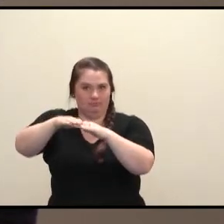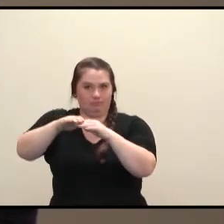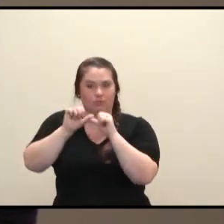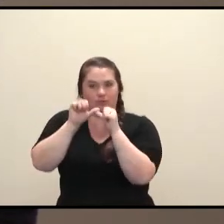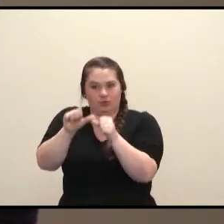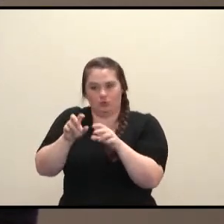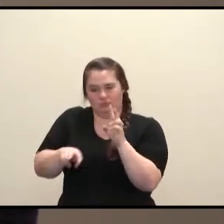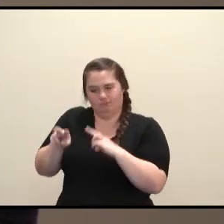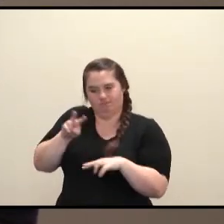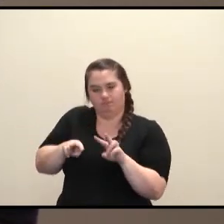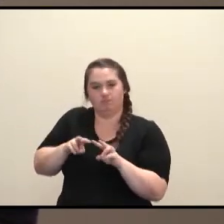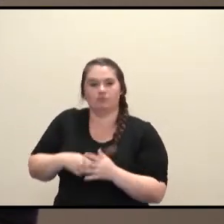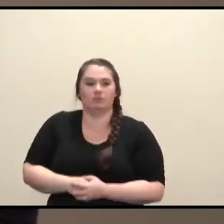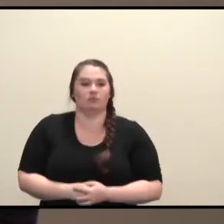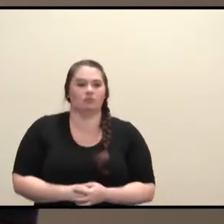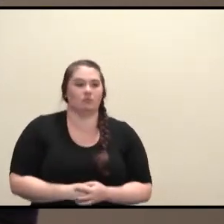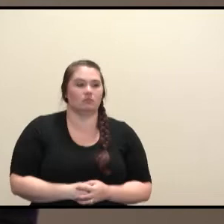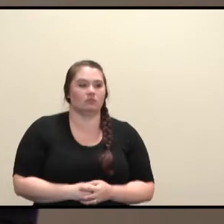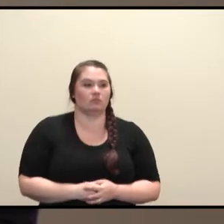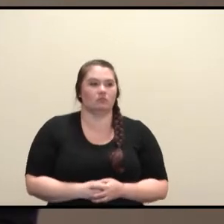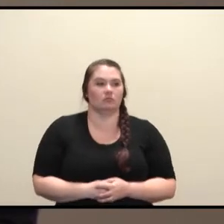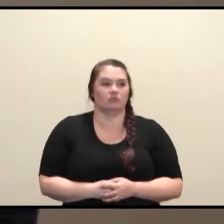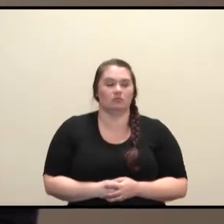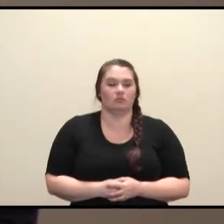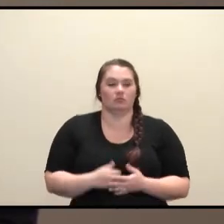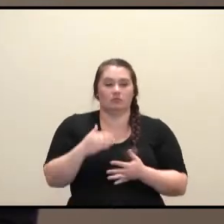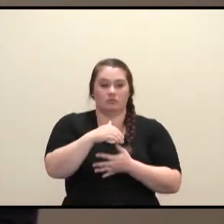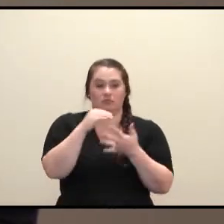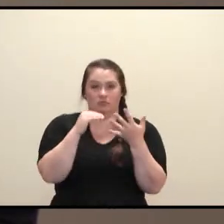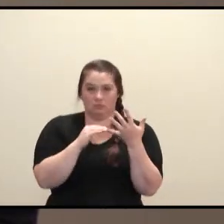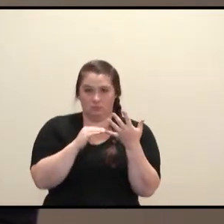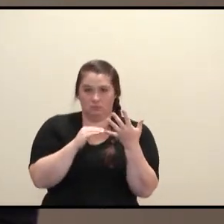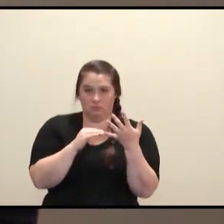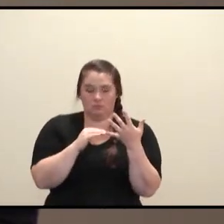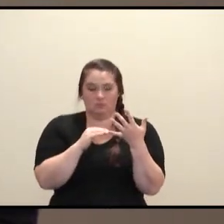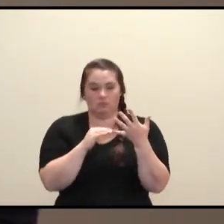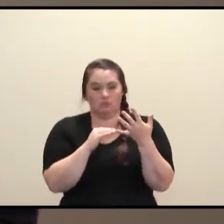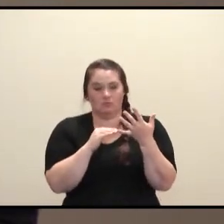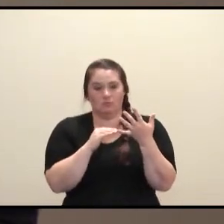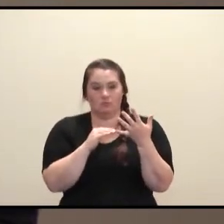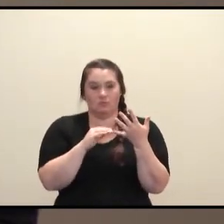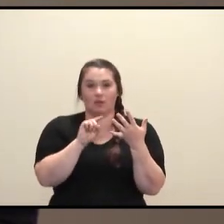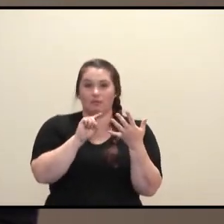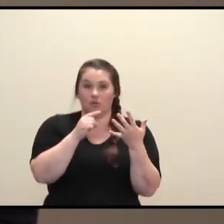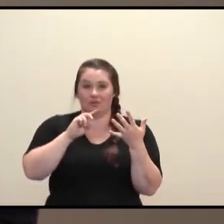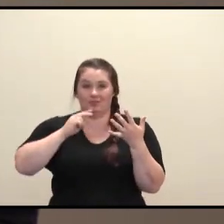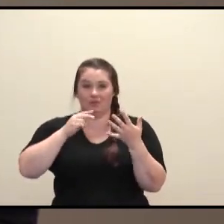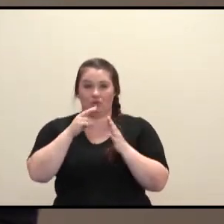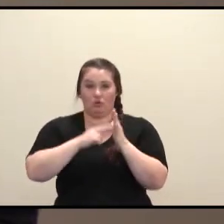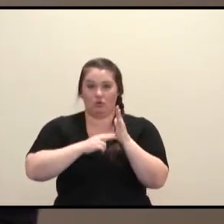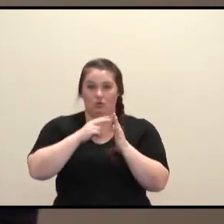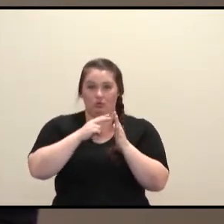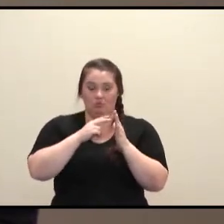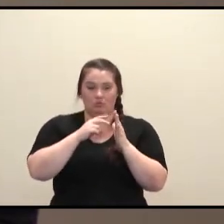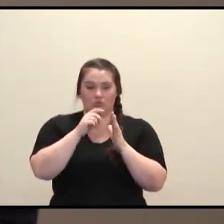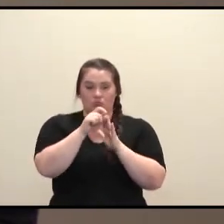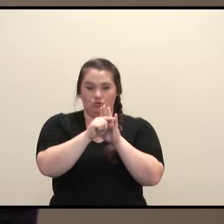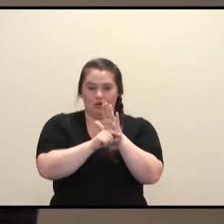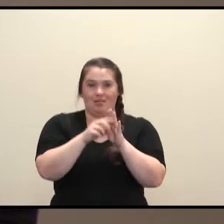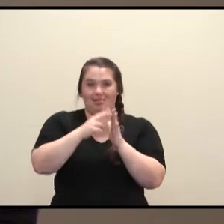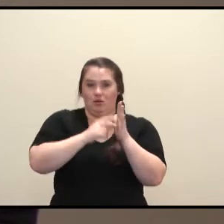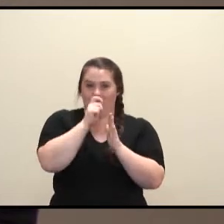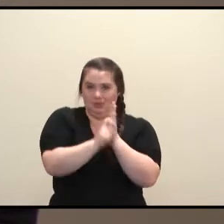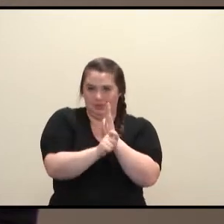study. And then the next one is a reassignment of first and second grade literacy aids at a total